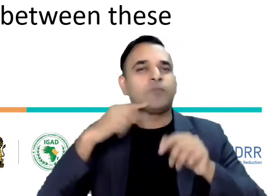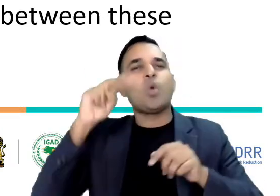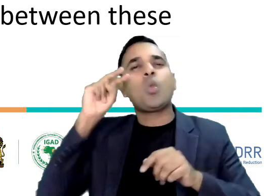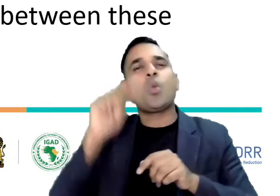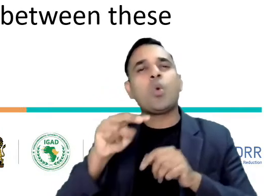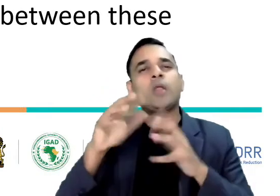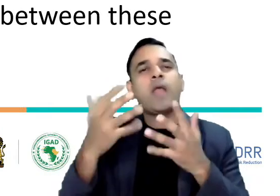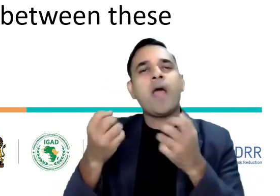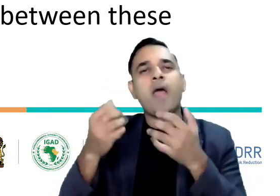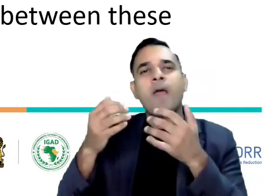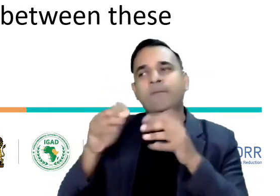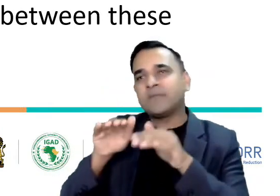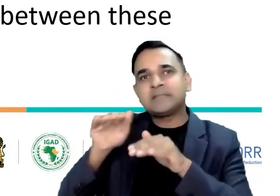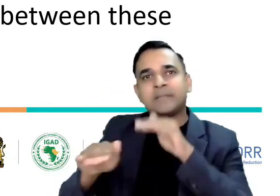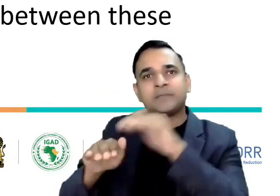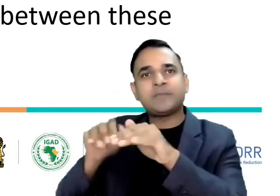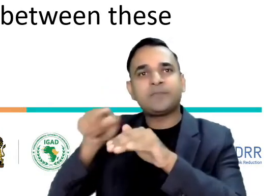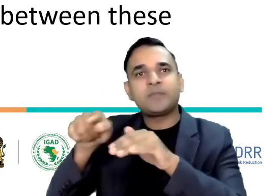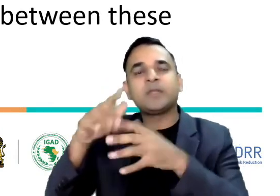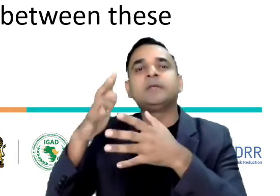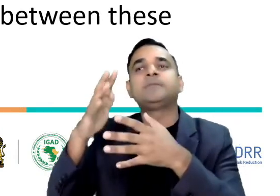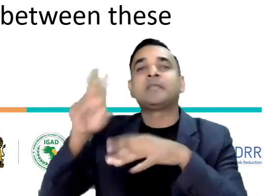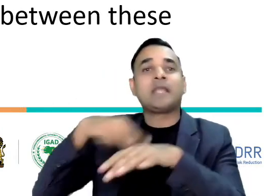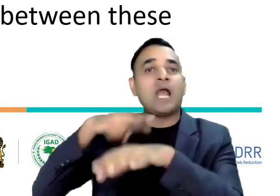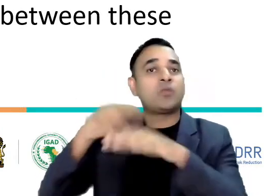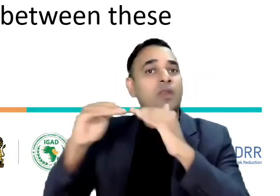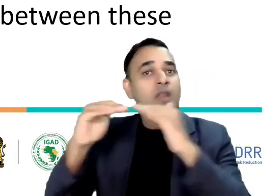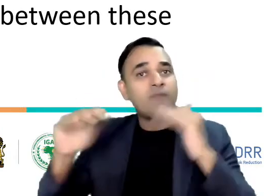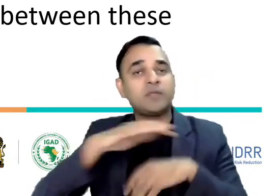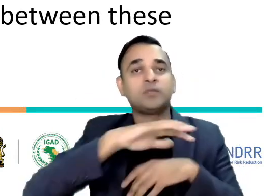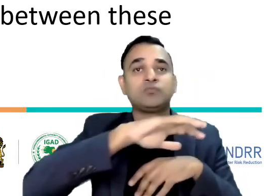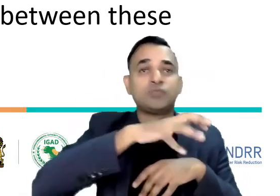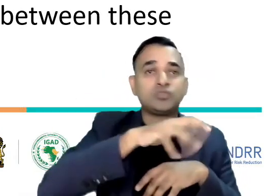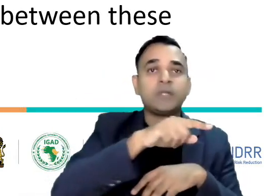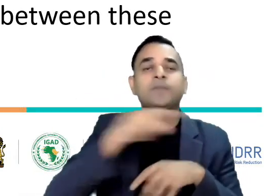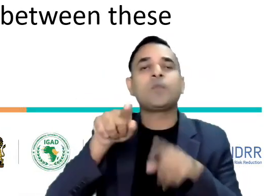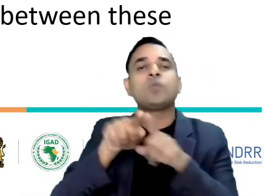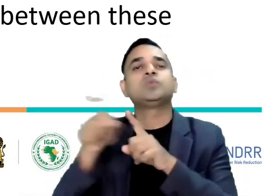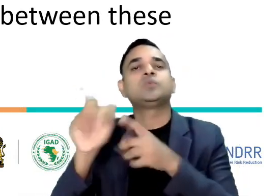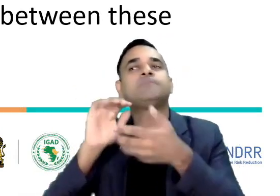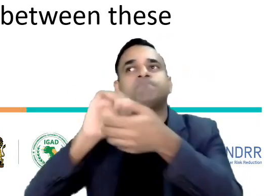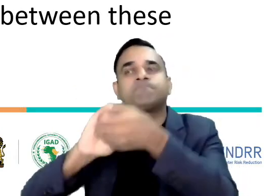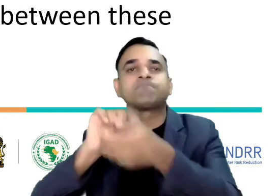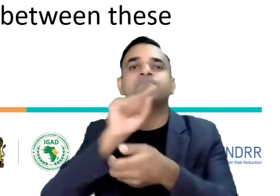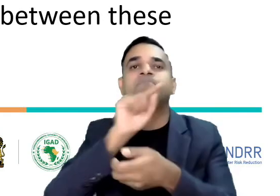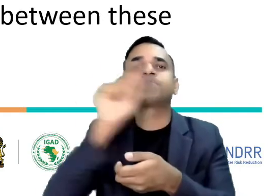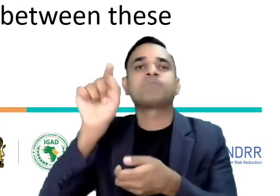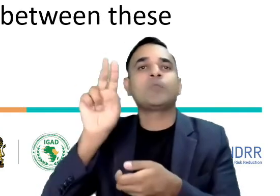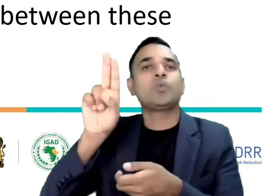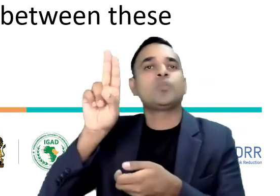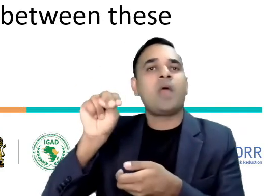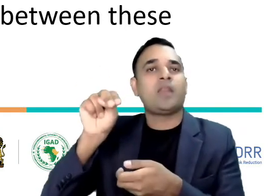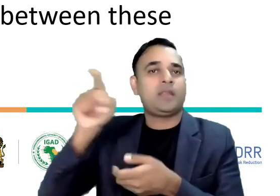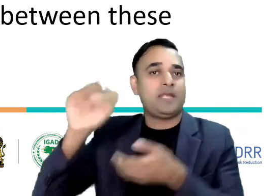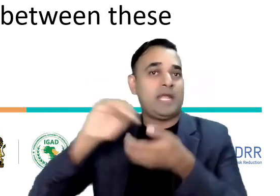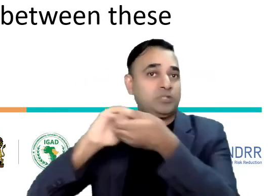well as collaboration with UN agencies and international organizations and other partners. And as I said earlier,